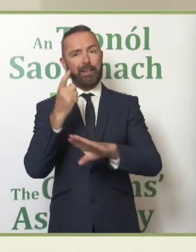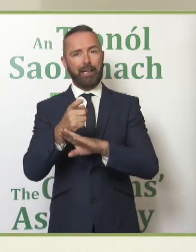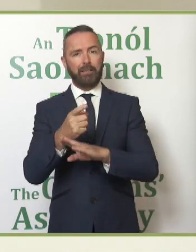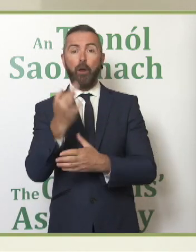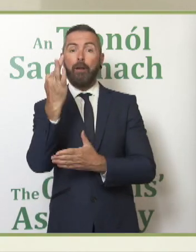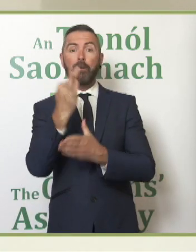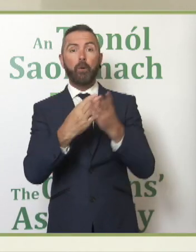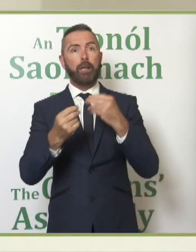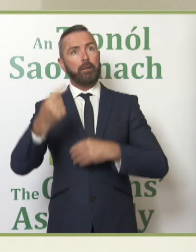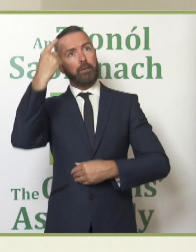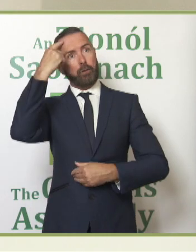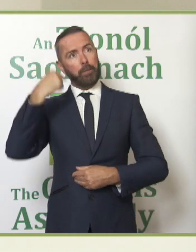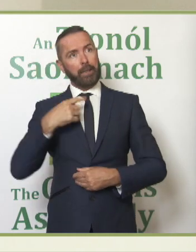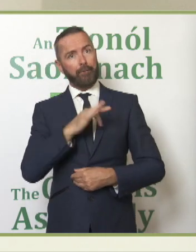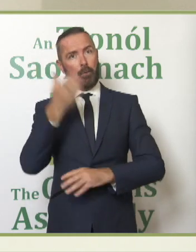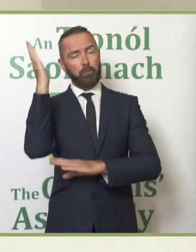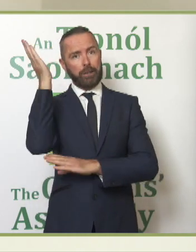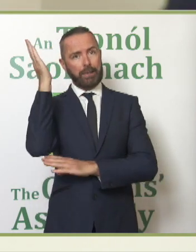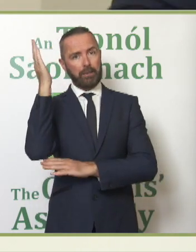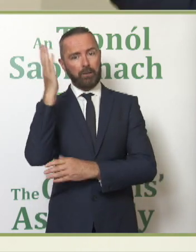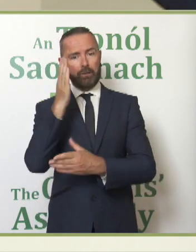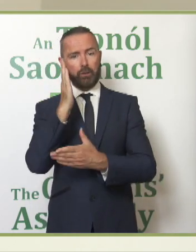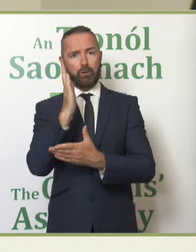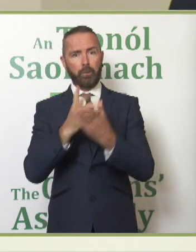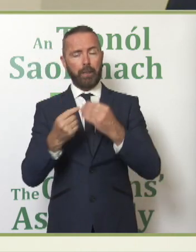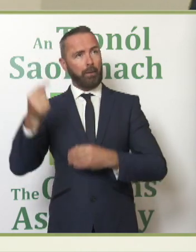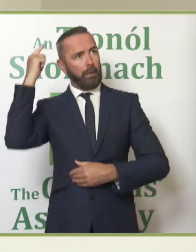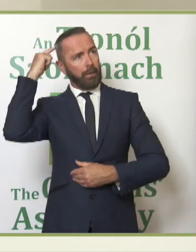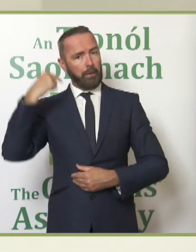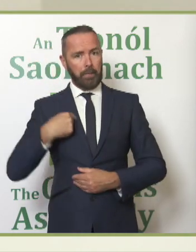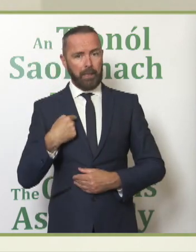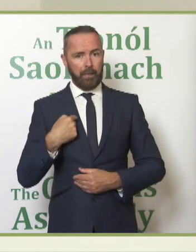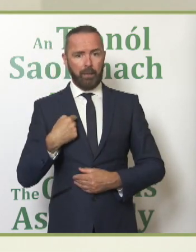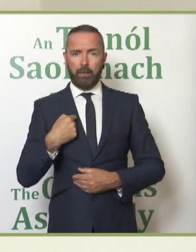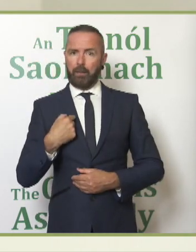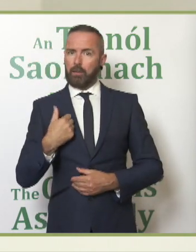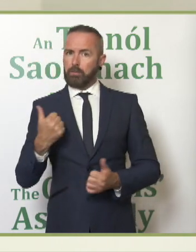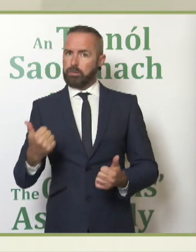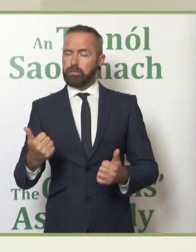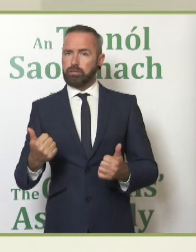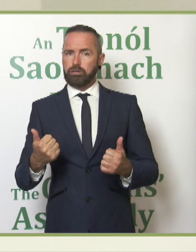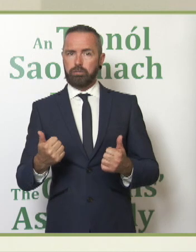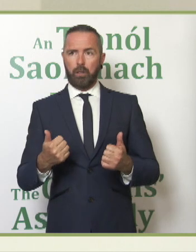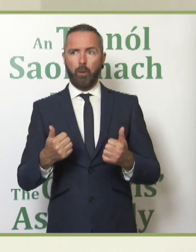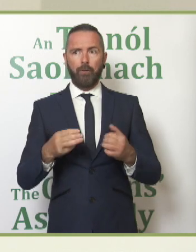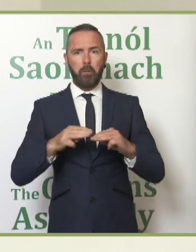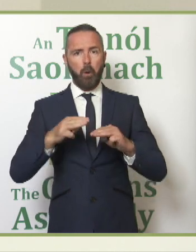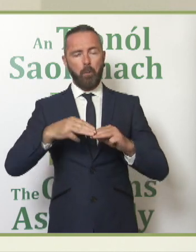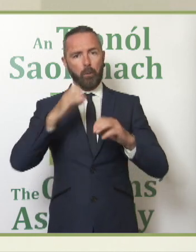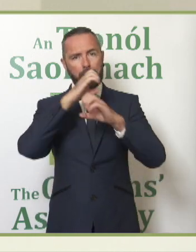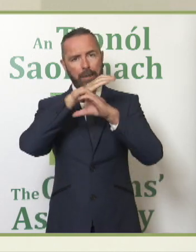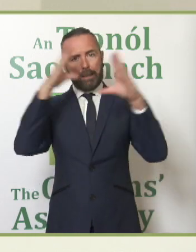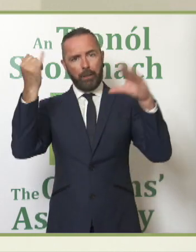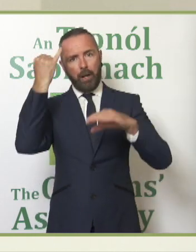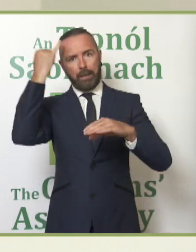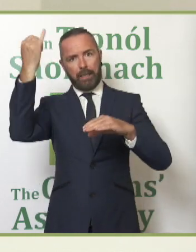from me, just in John's presentation, opening piece. Firstly, very welcome, because it did give us a wider context about what a citizens' assembly is